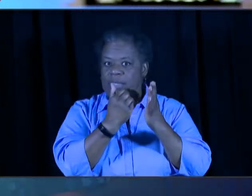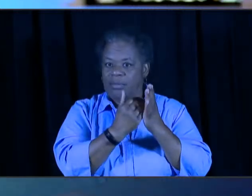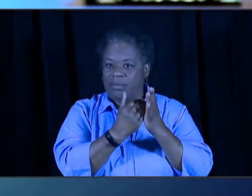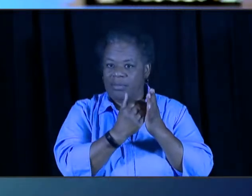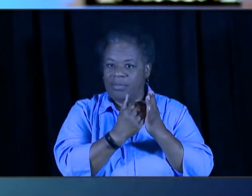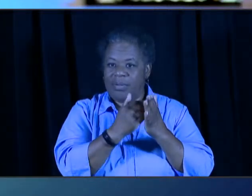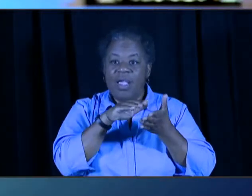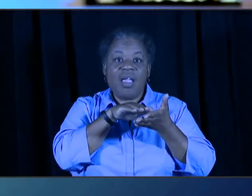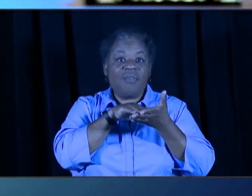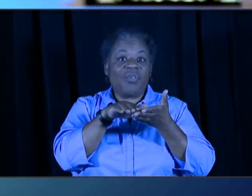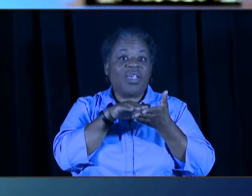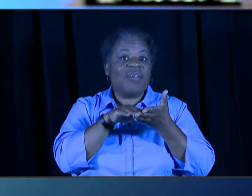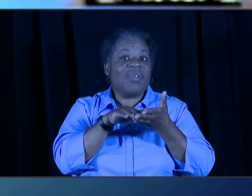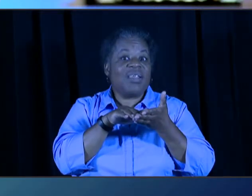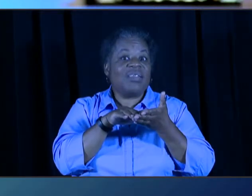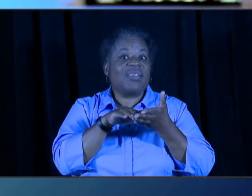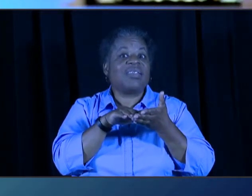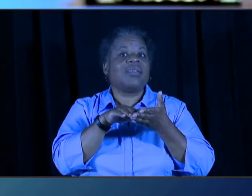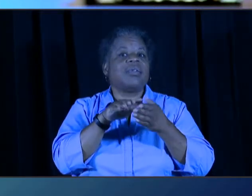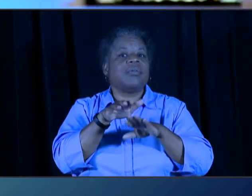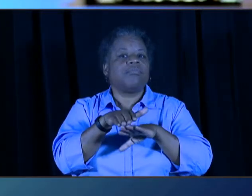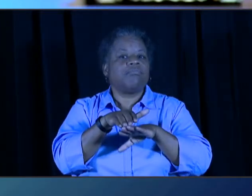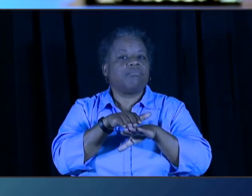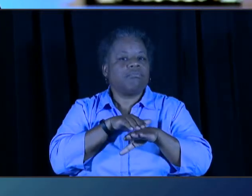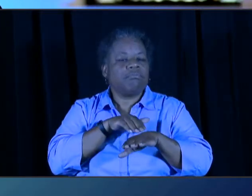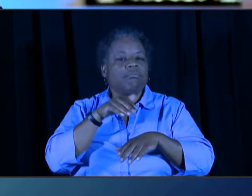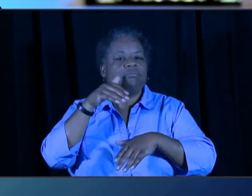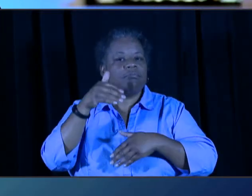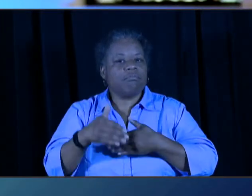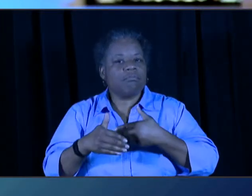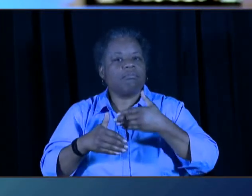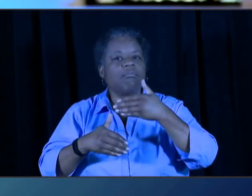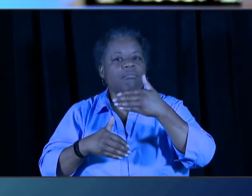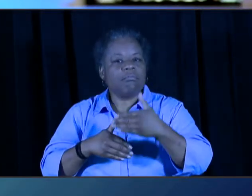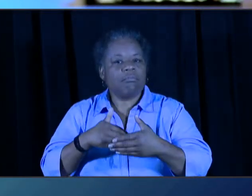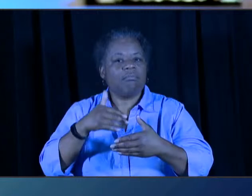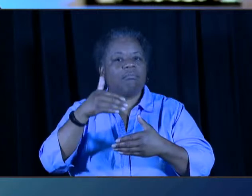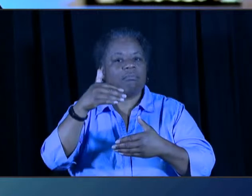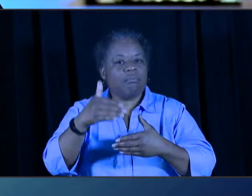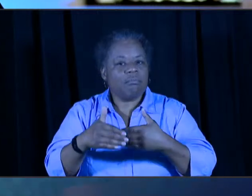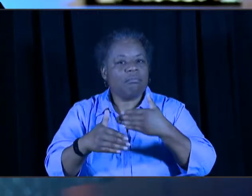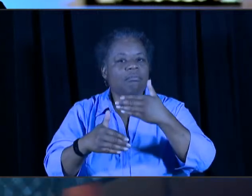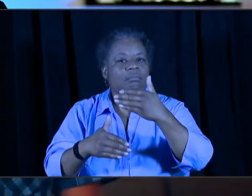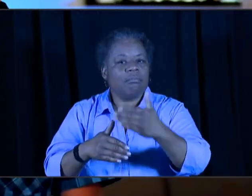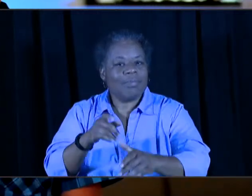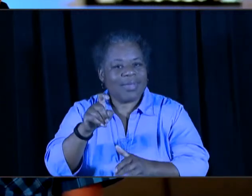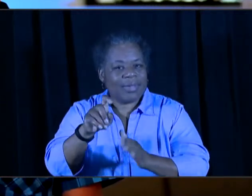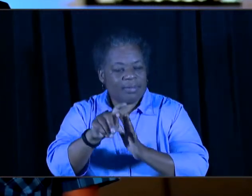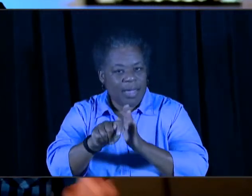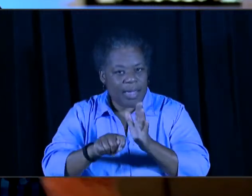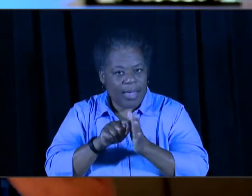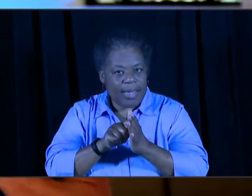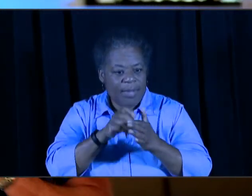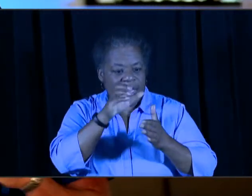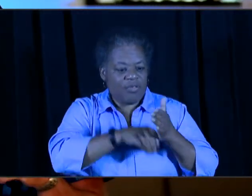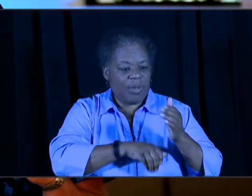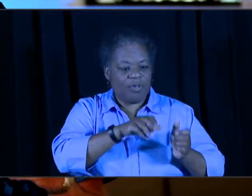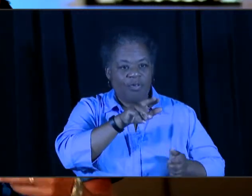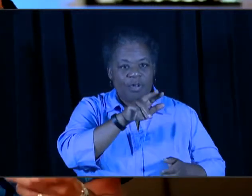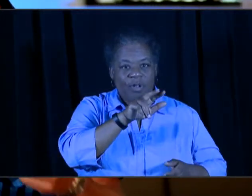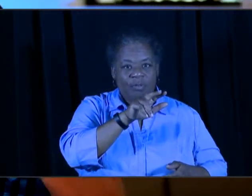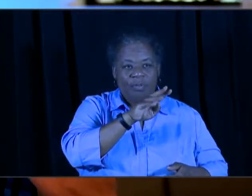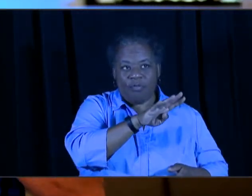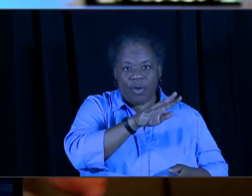is that forgiveness takes time. Forgiveness takes time. Chapters 43 and